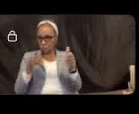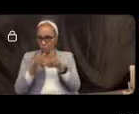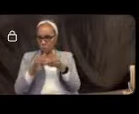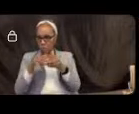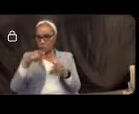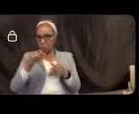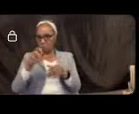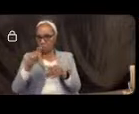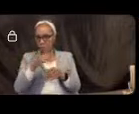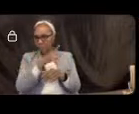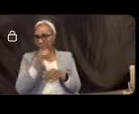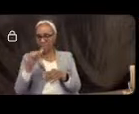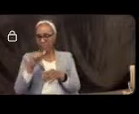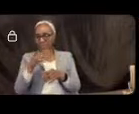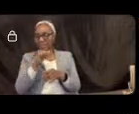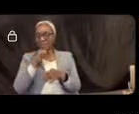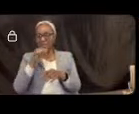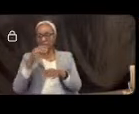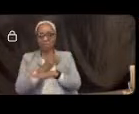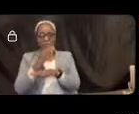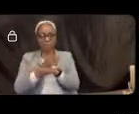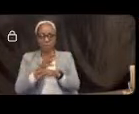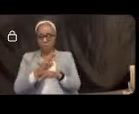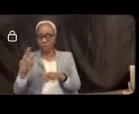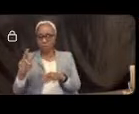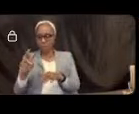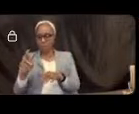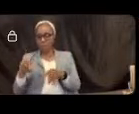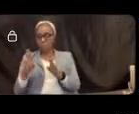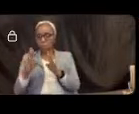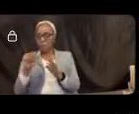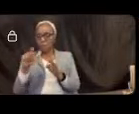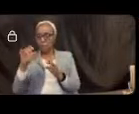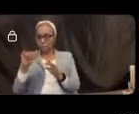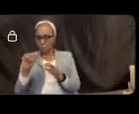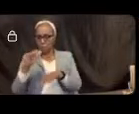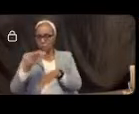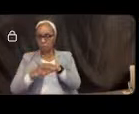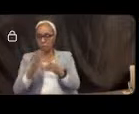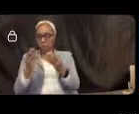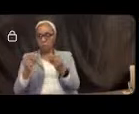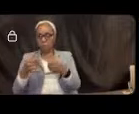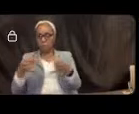An undeveloped alley right-of-way is located along the north property line.